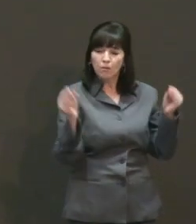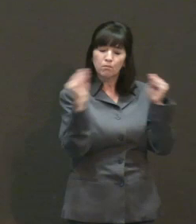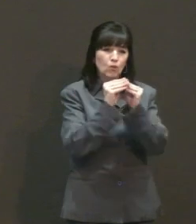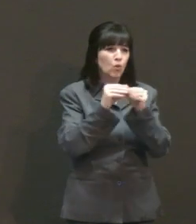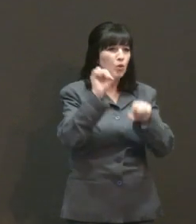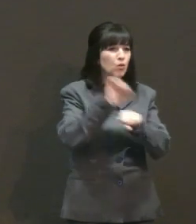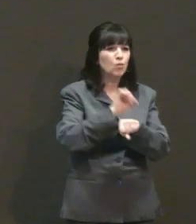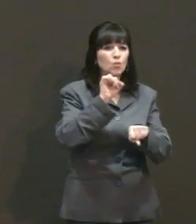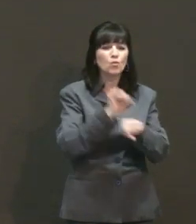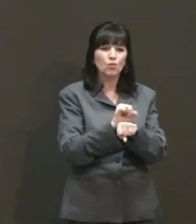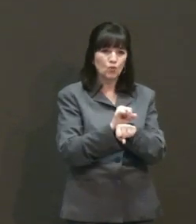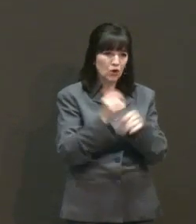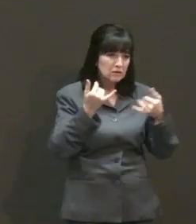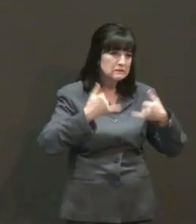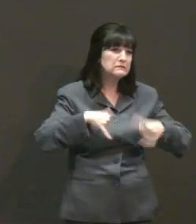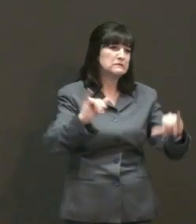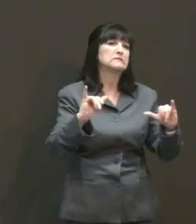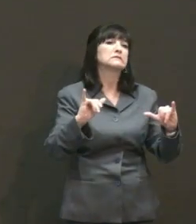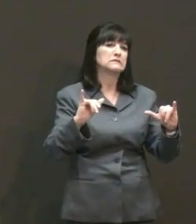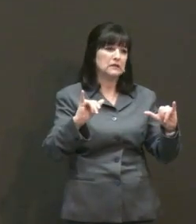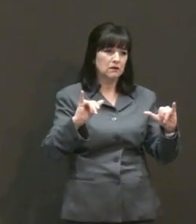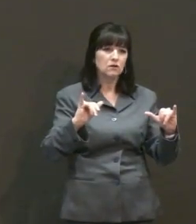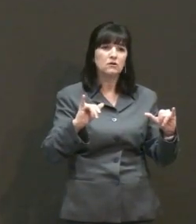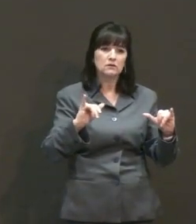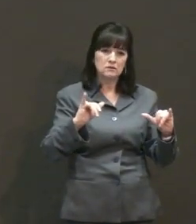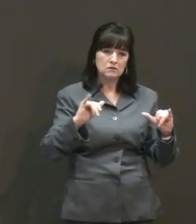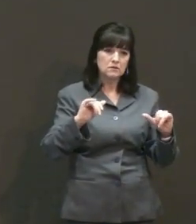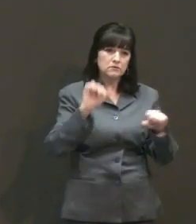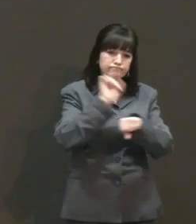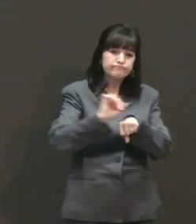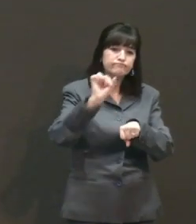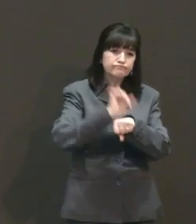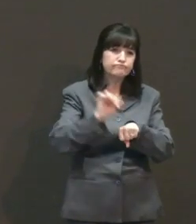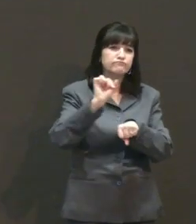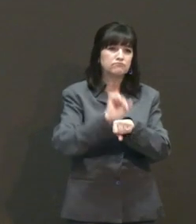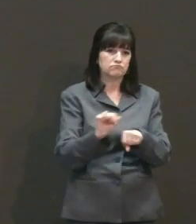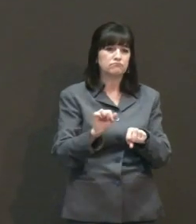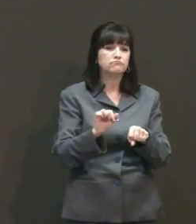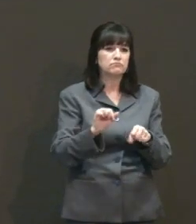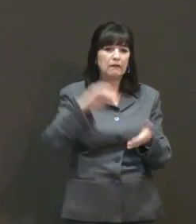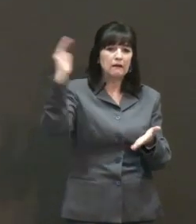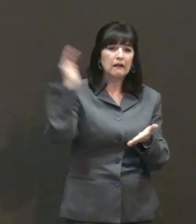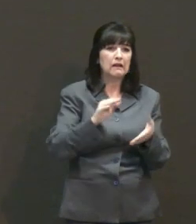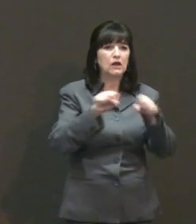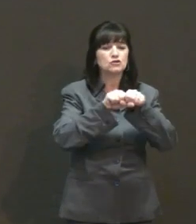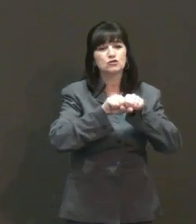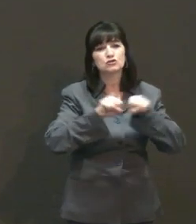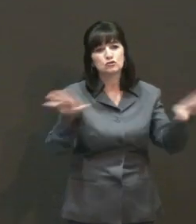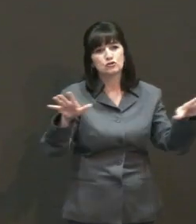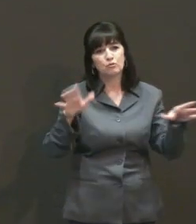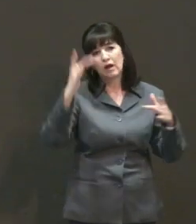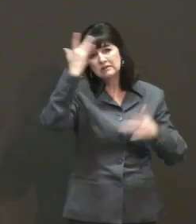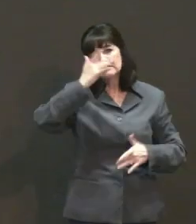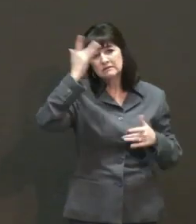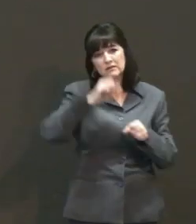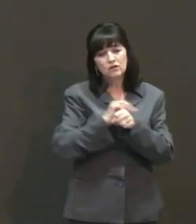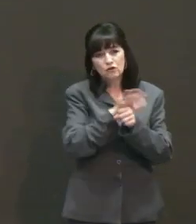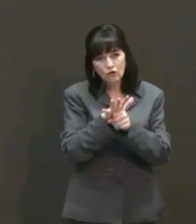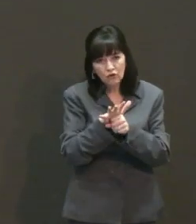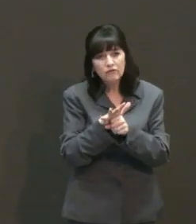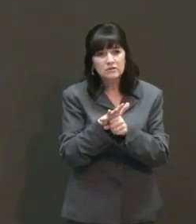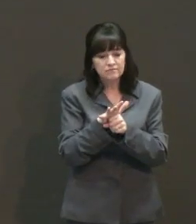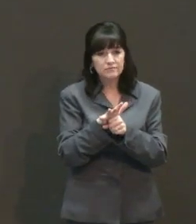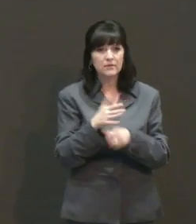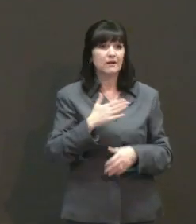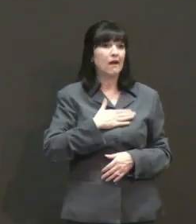the coronavirus here in Delaware. And so our message today is the same that it's been for weeks